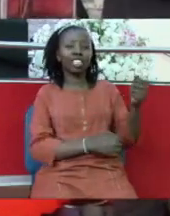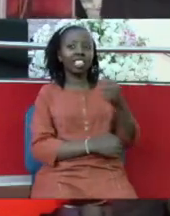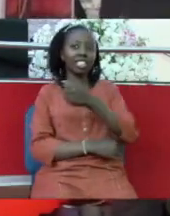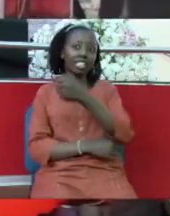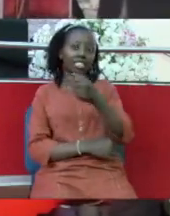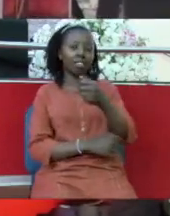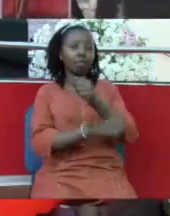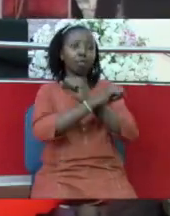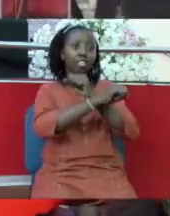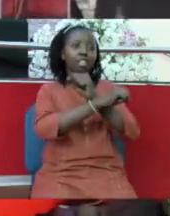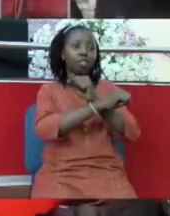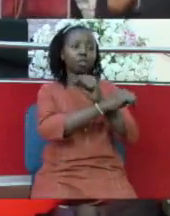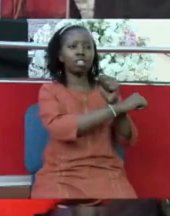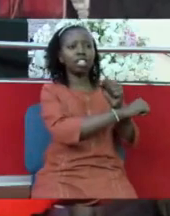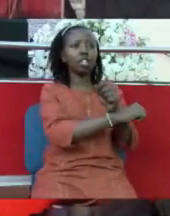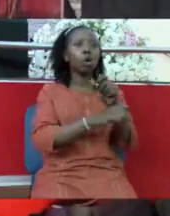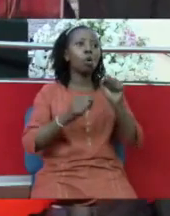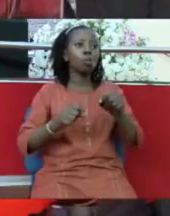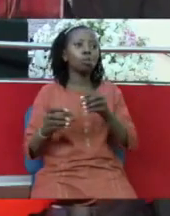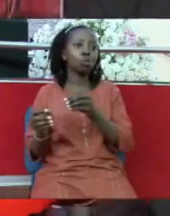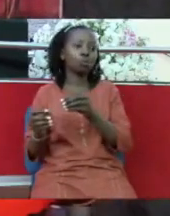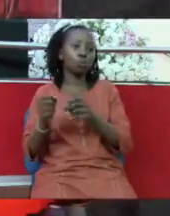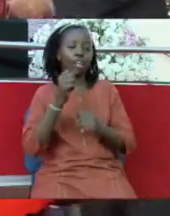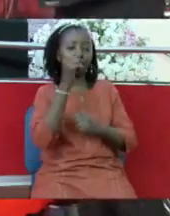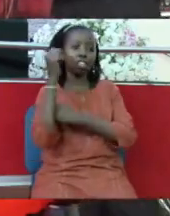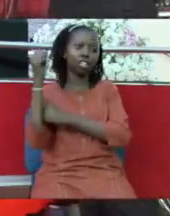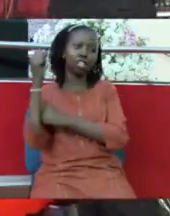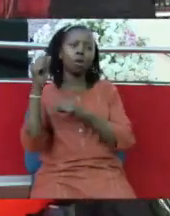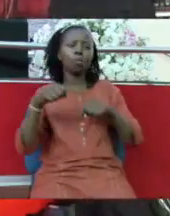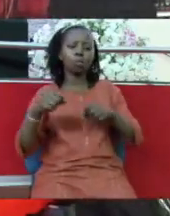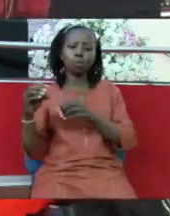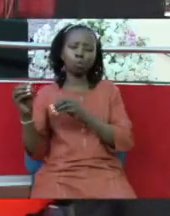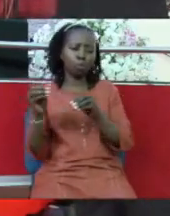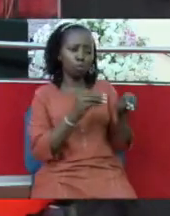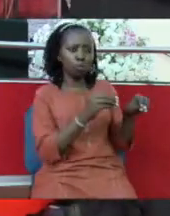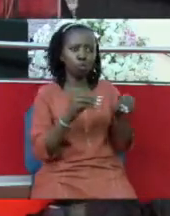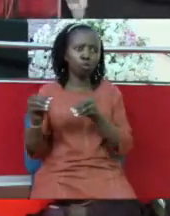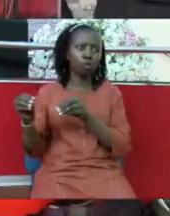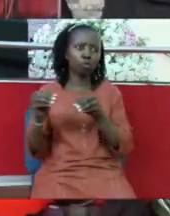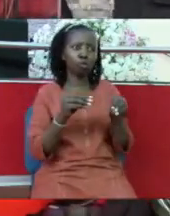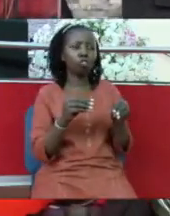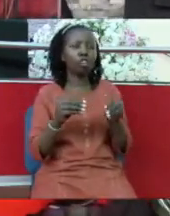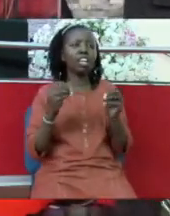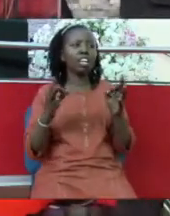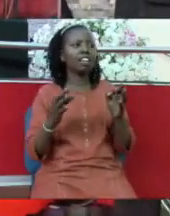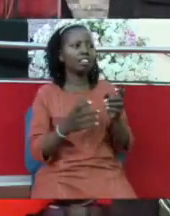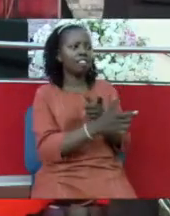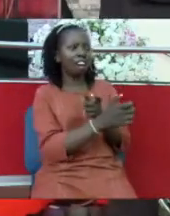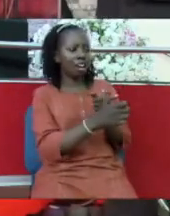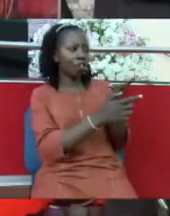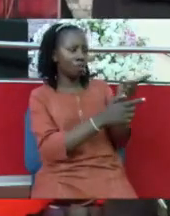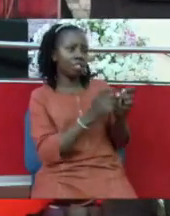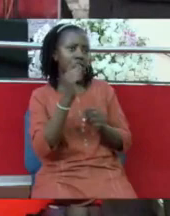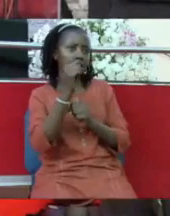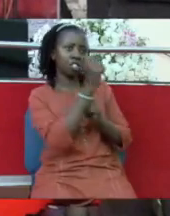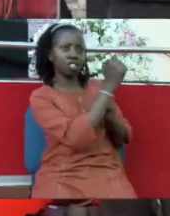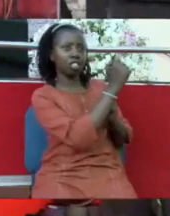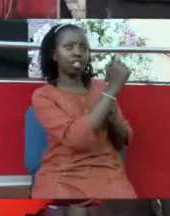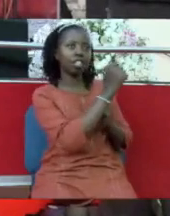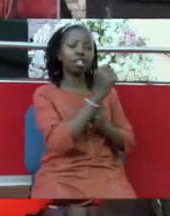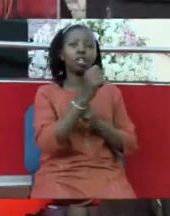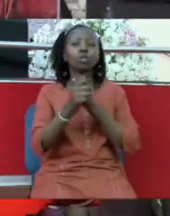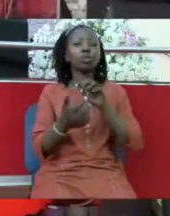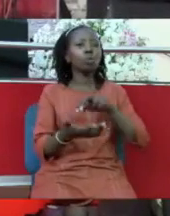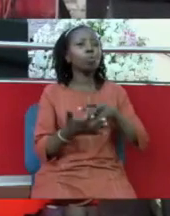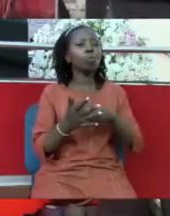from, you are able to move the shield around. What does that really mean? It means